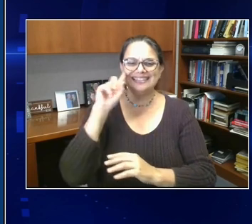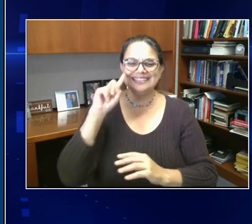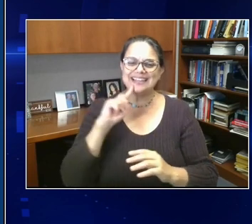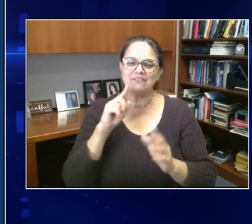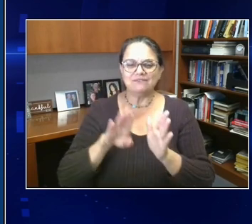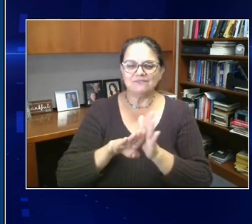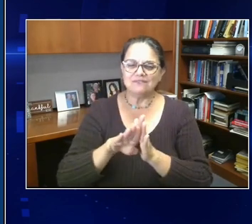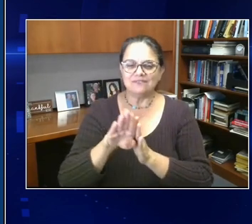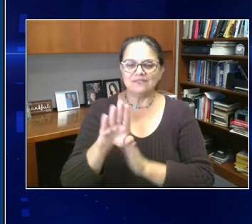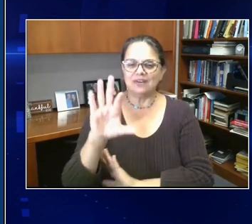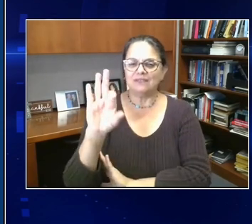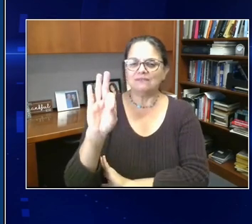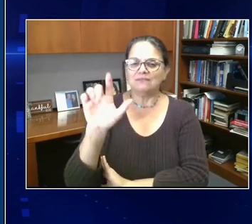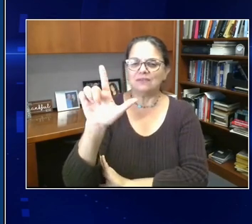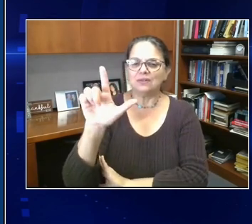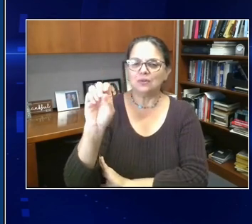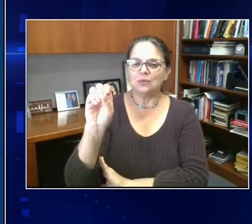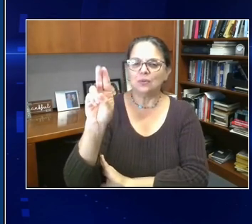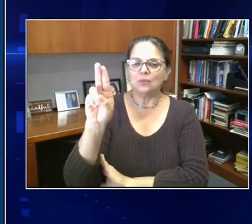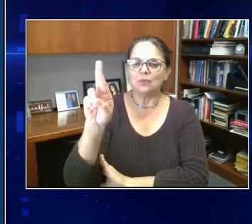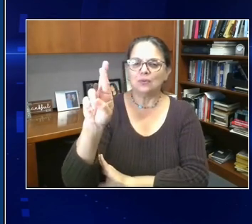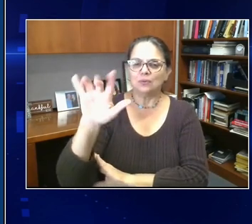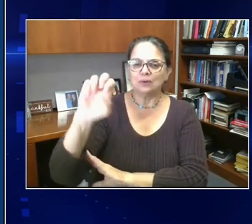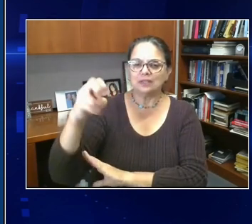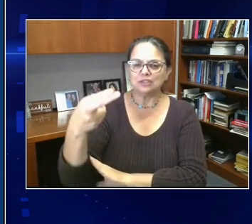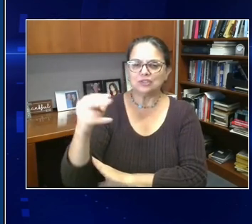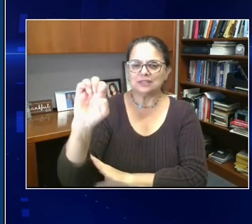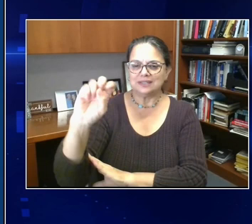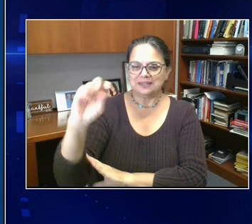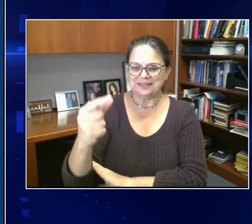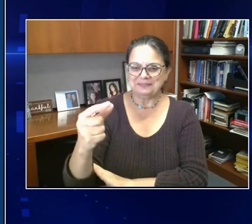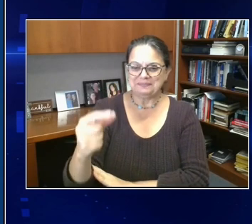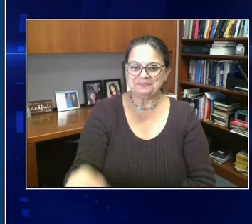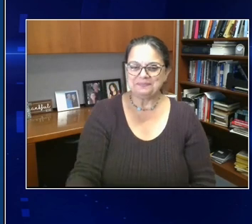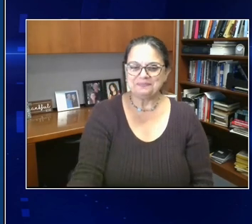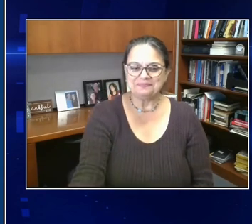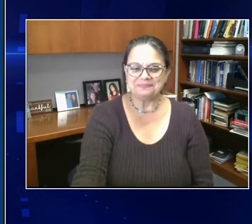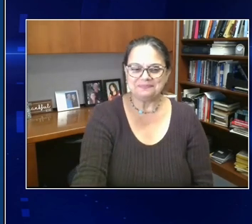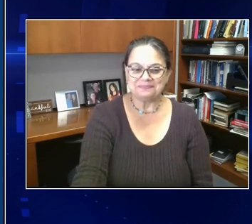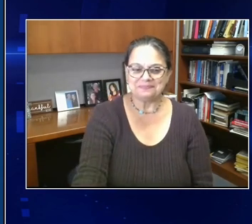with the concept of genomics as it relates to deaf flourishing.